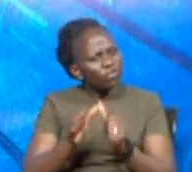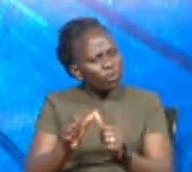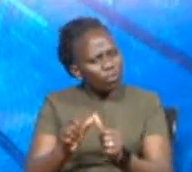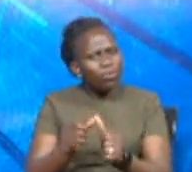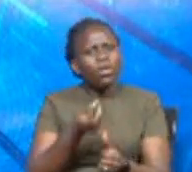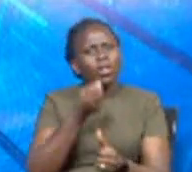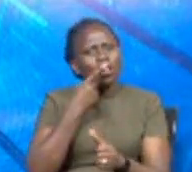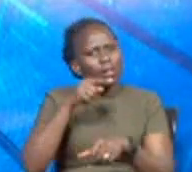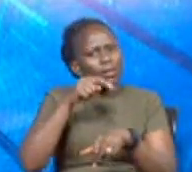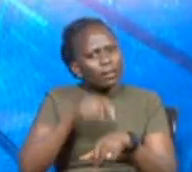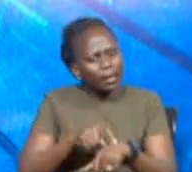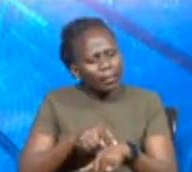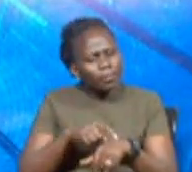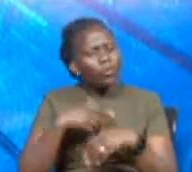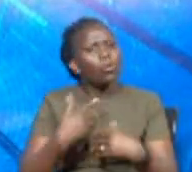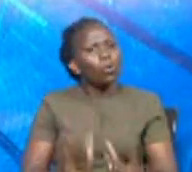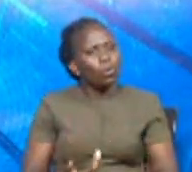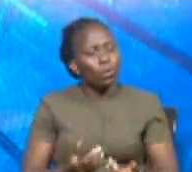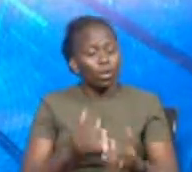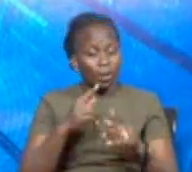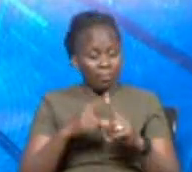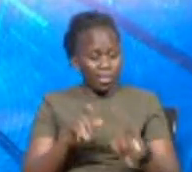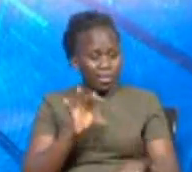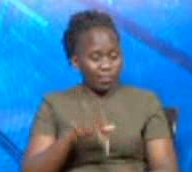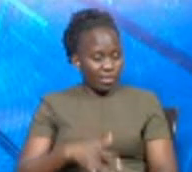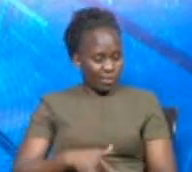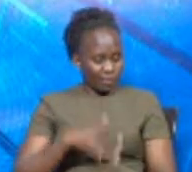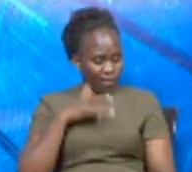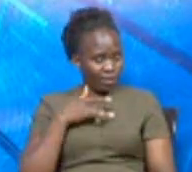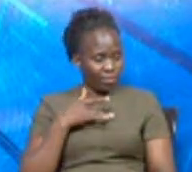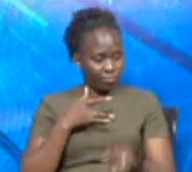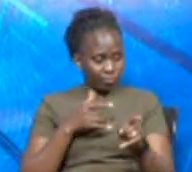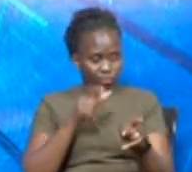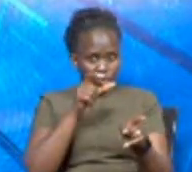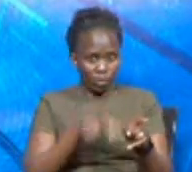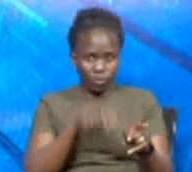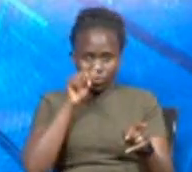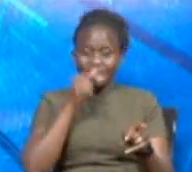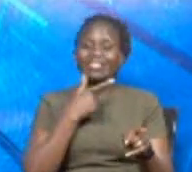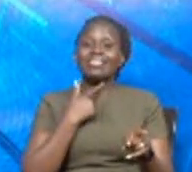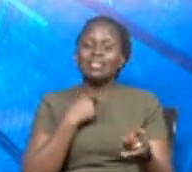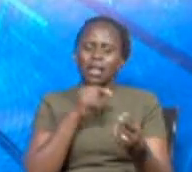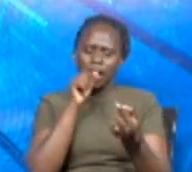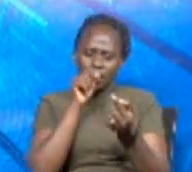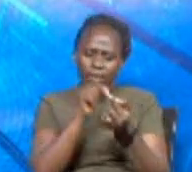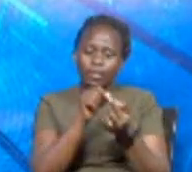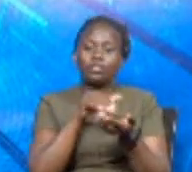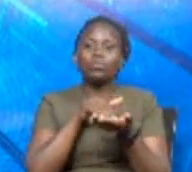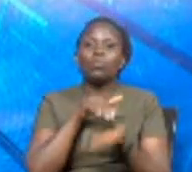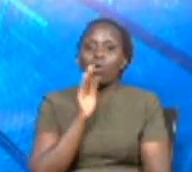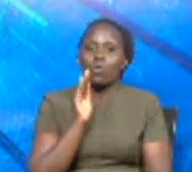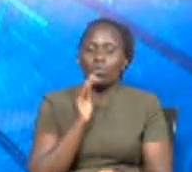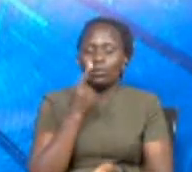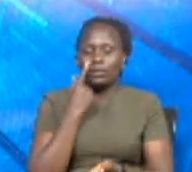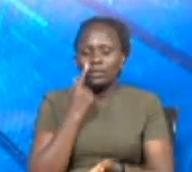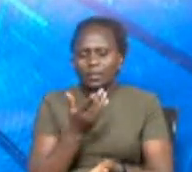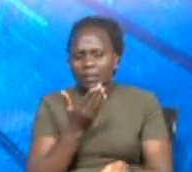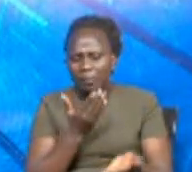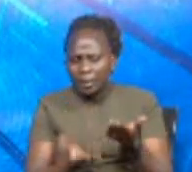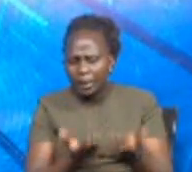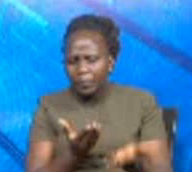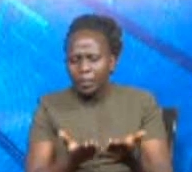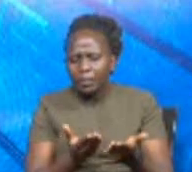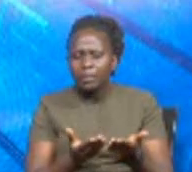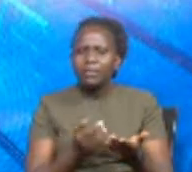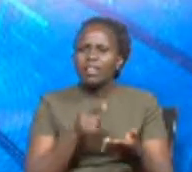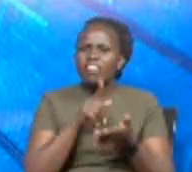But if they feel that this patient needs testing further to see whether the virus is